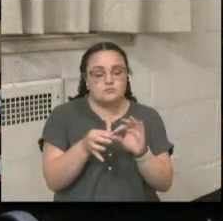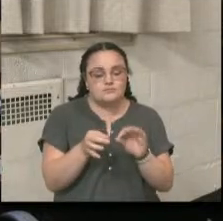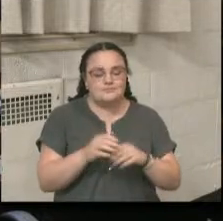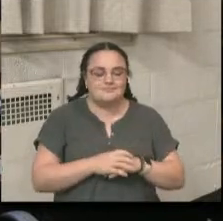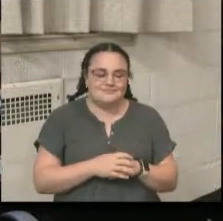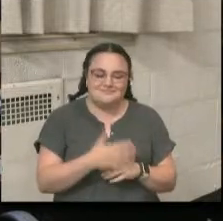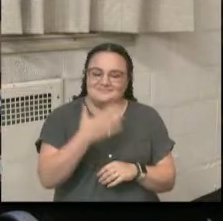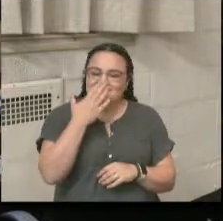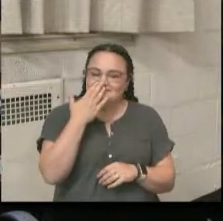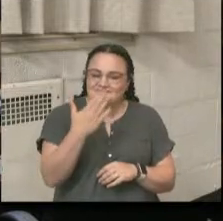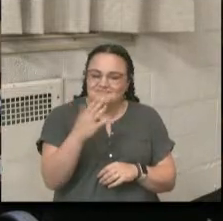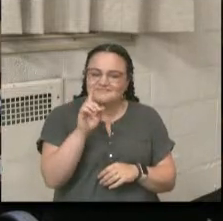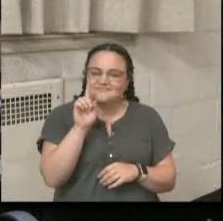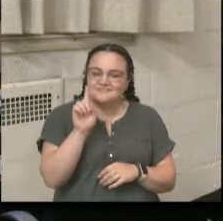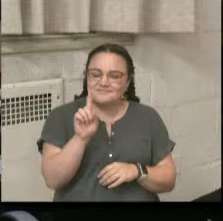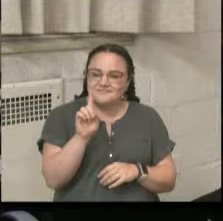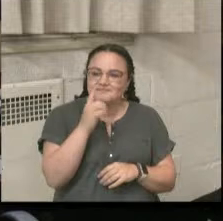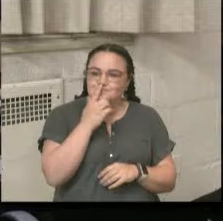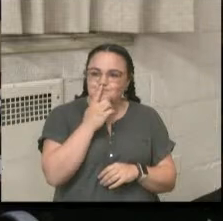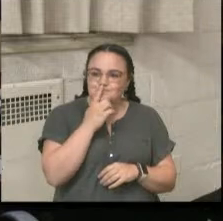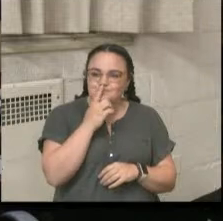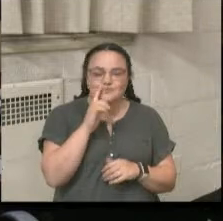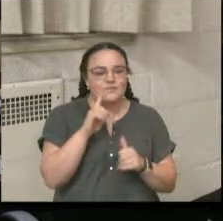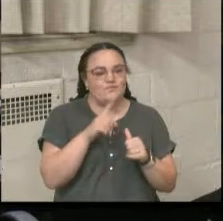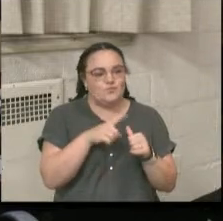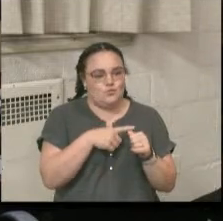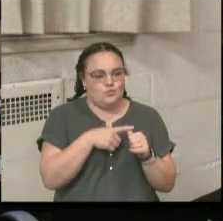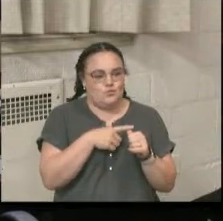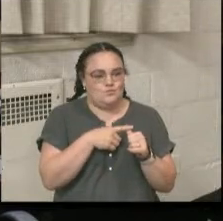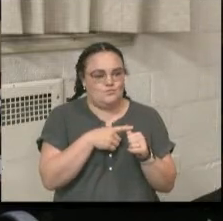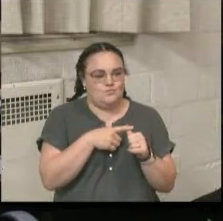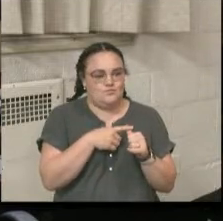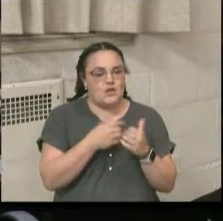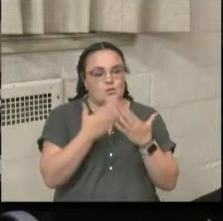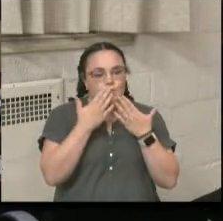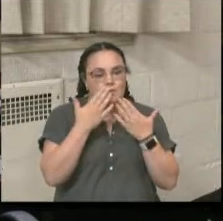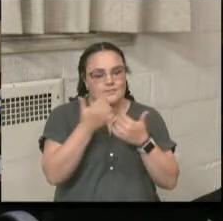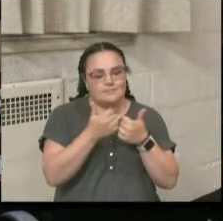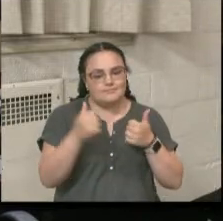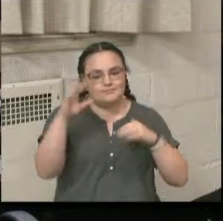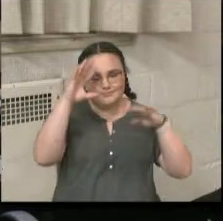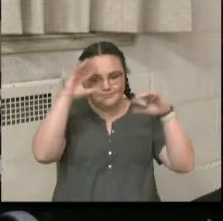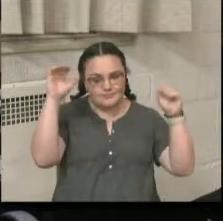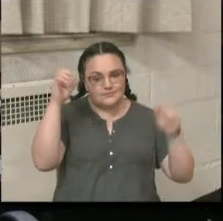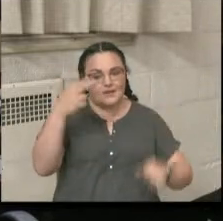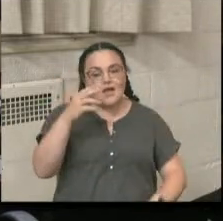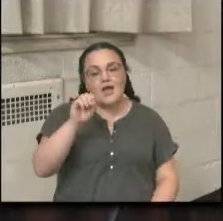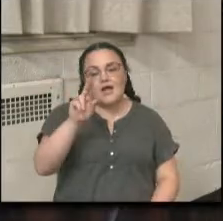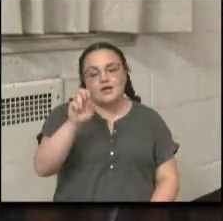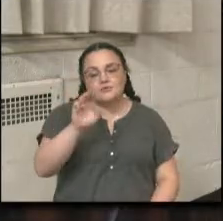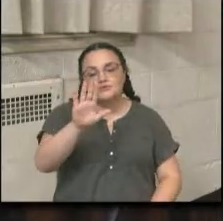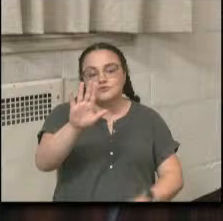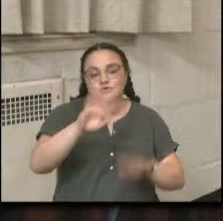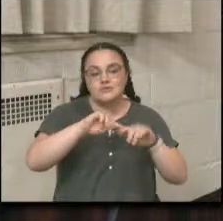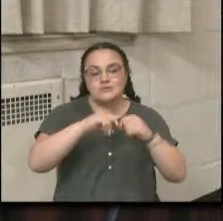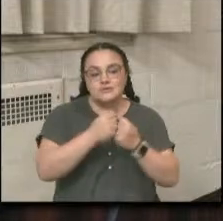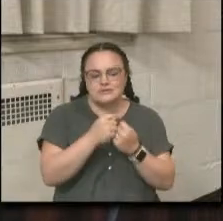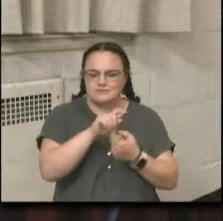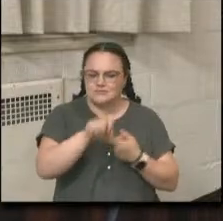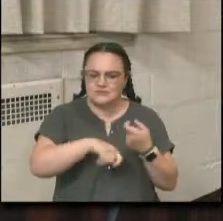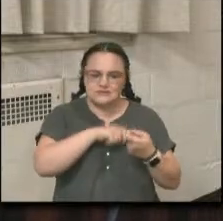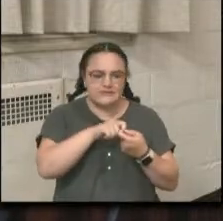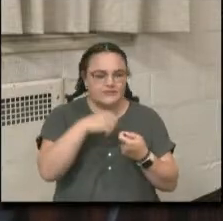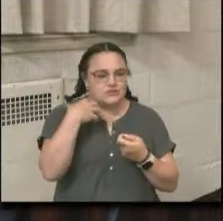Thank you so much. I just want to start by thanking Superintendent House and your entire team, and particularly Chief Howell.